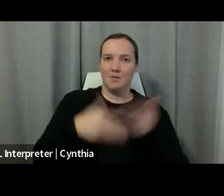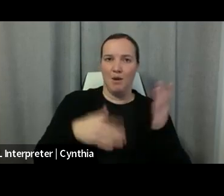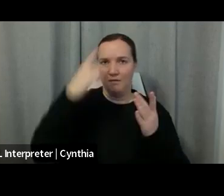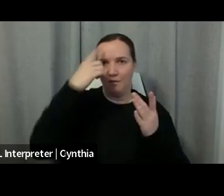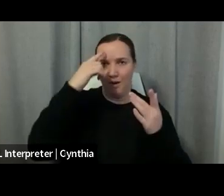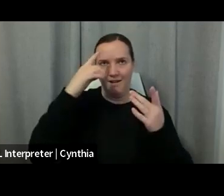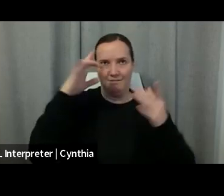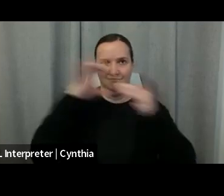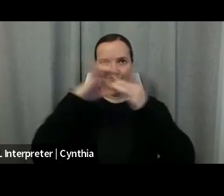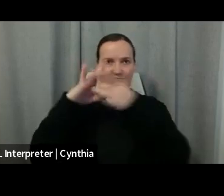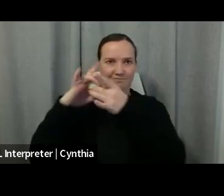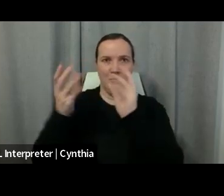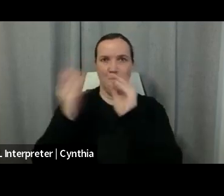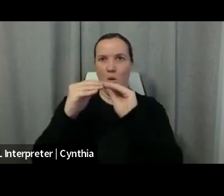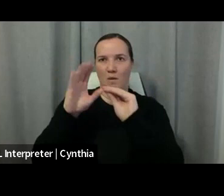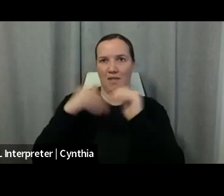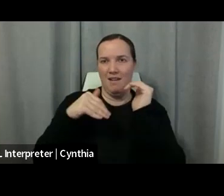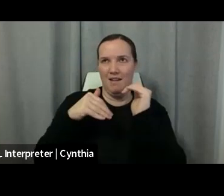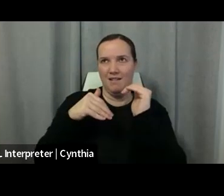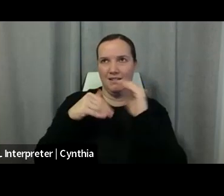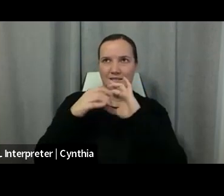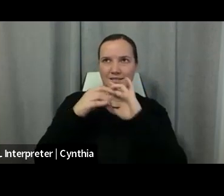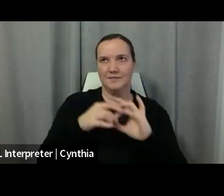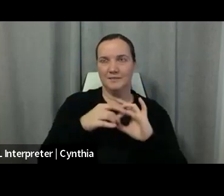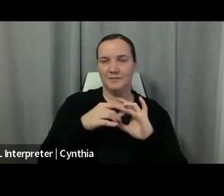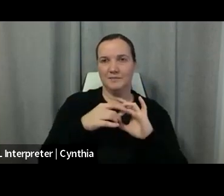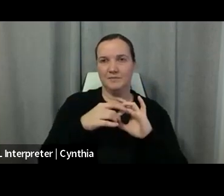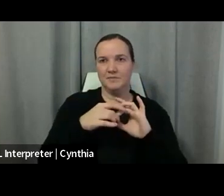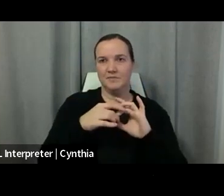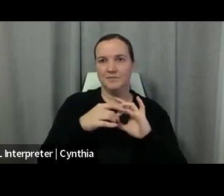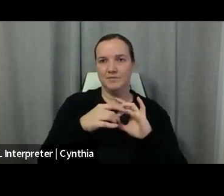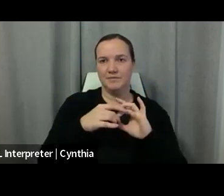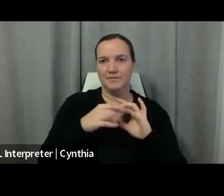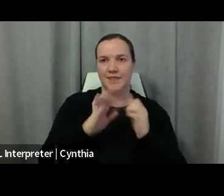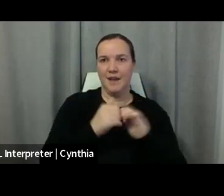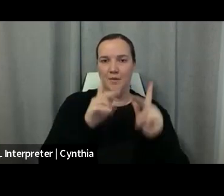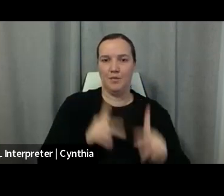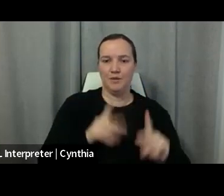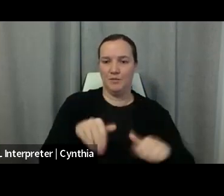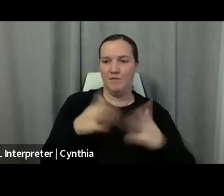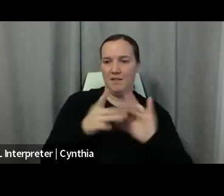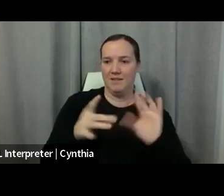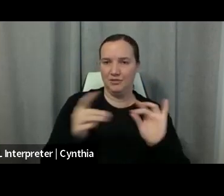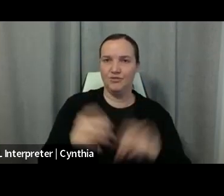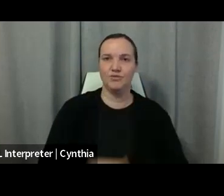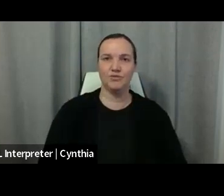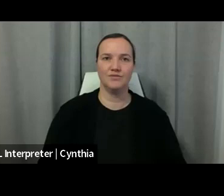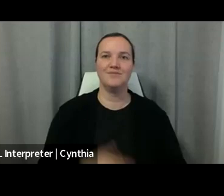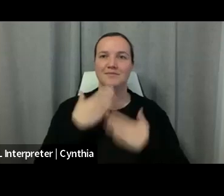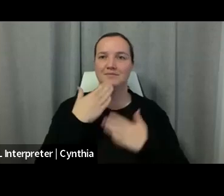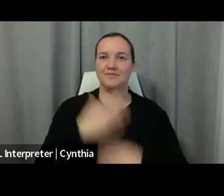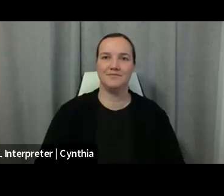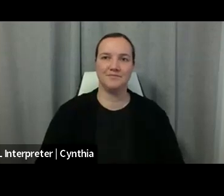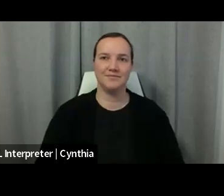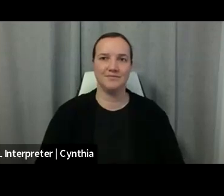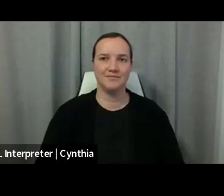of your brain more than it is something about how the person has delivered their message to you. Thanks.